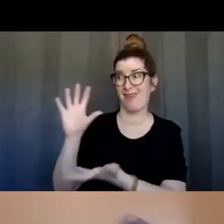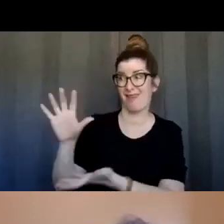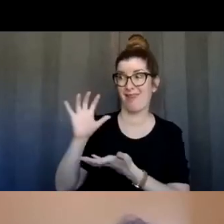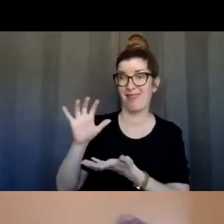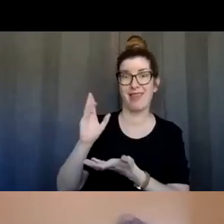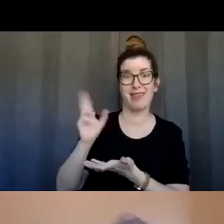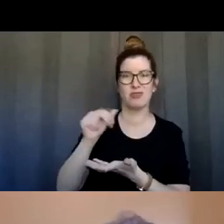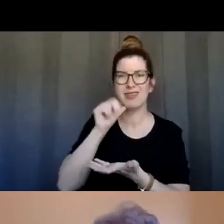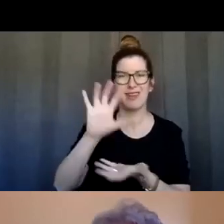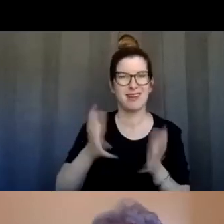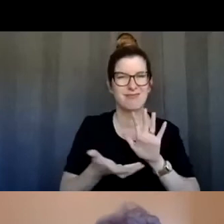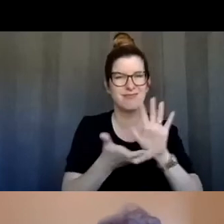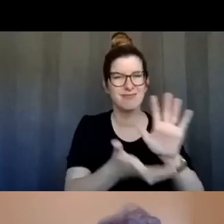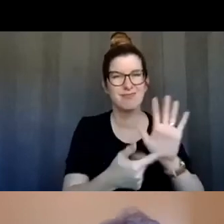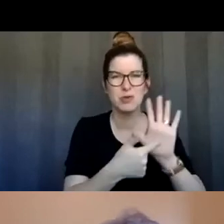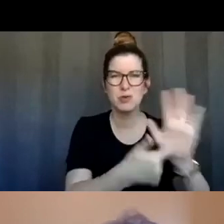but,